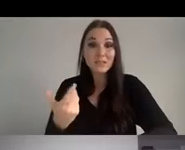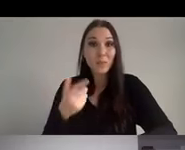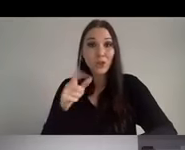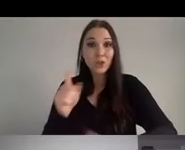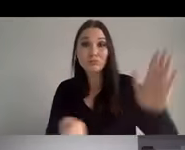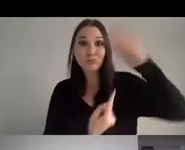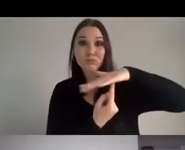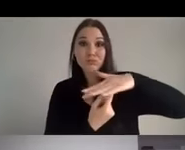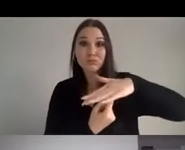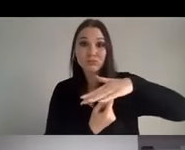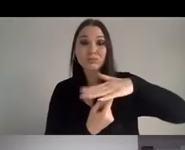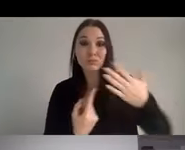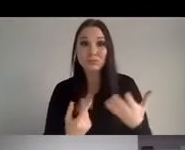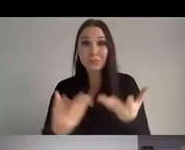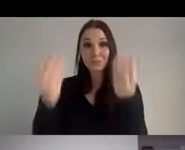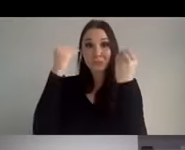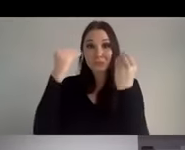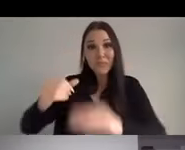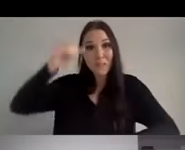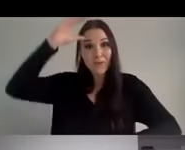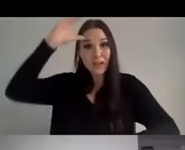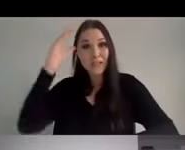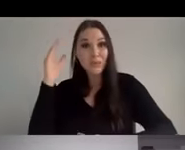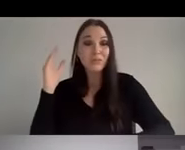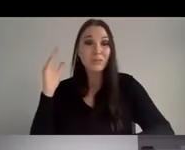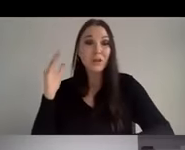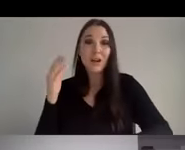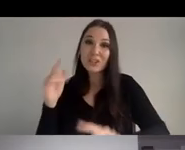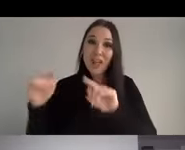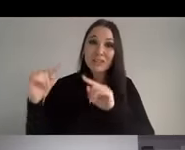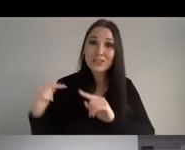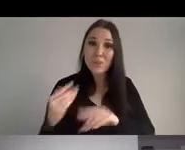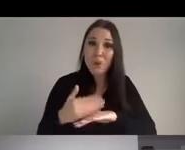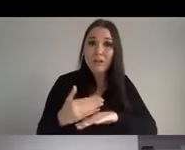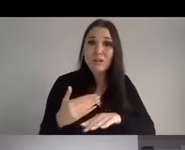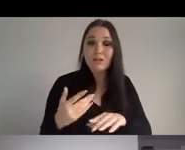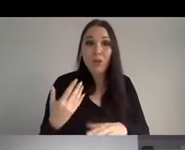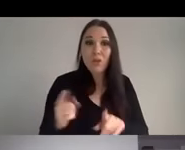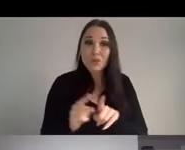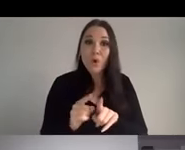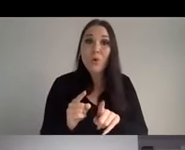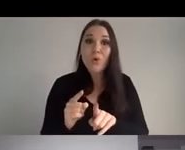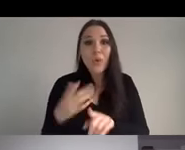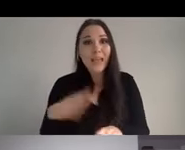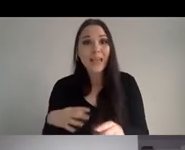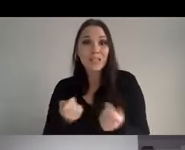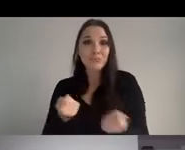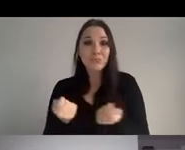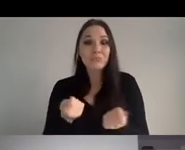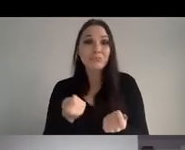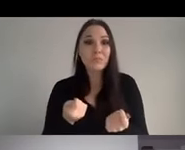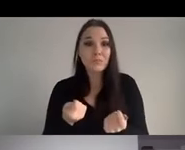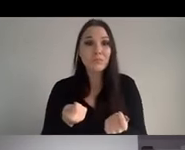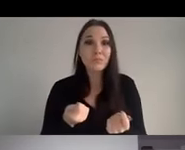sometimes the work that we have is just, it's challenging, and you need to be able to sink your teeth into it